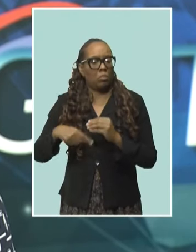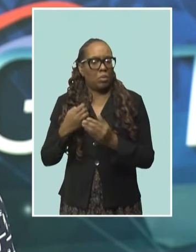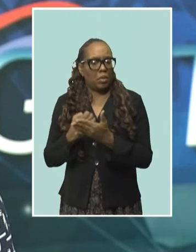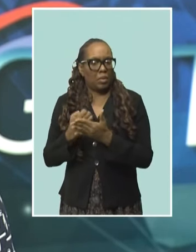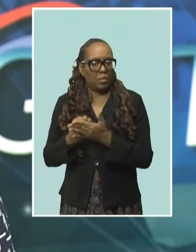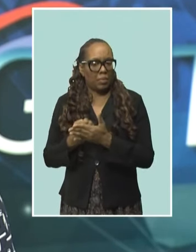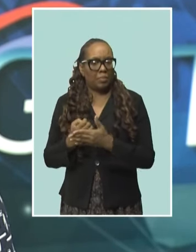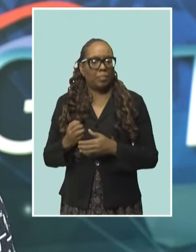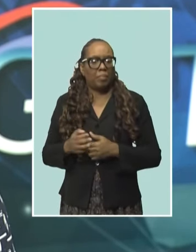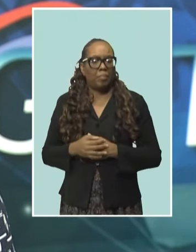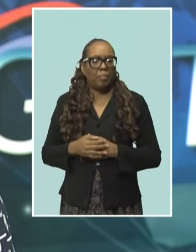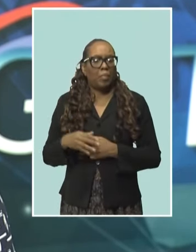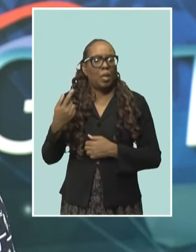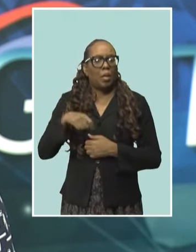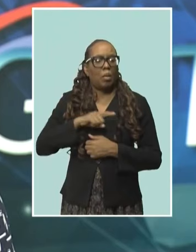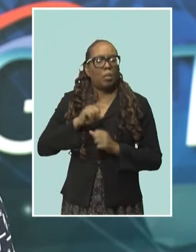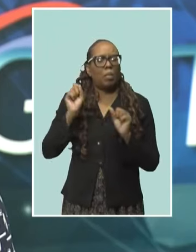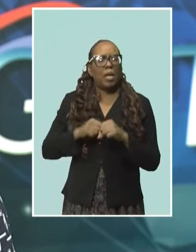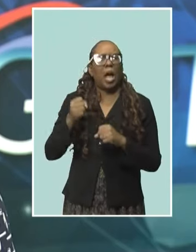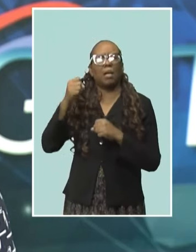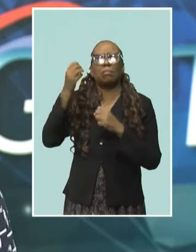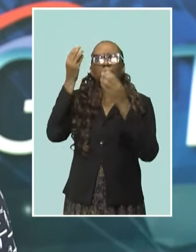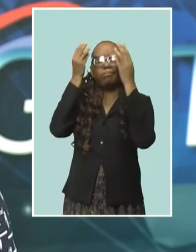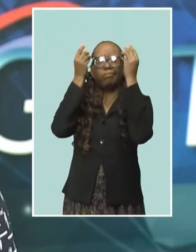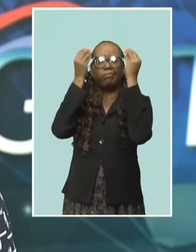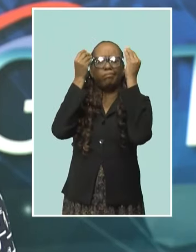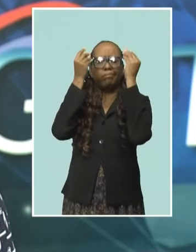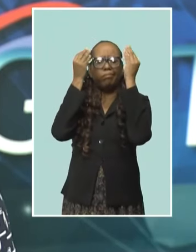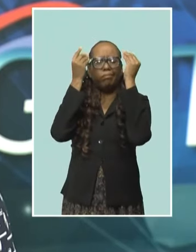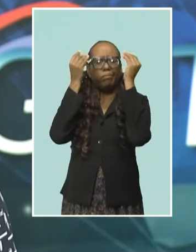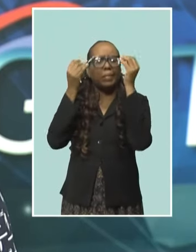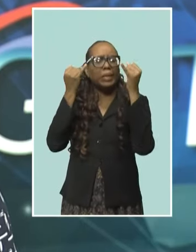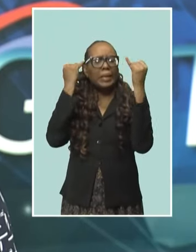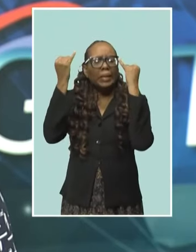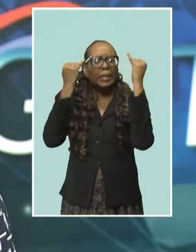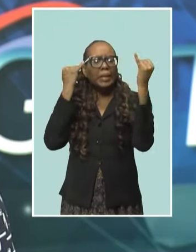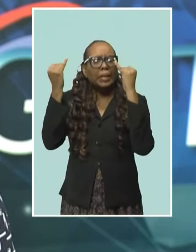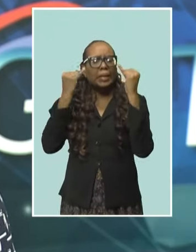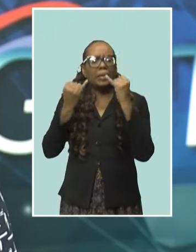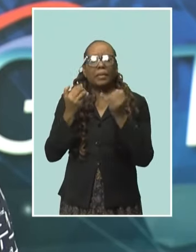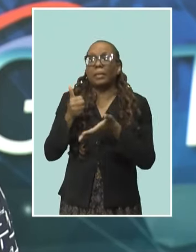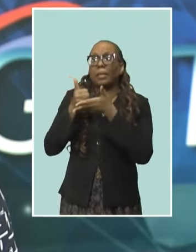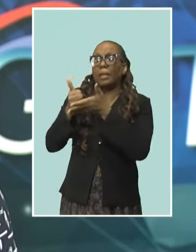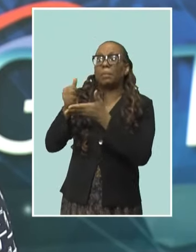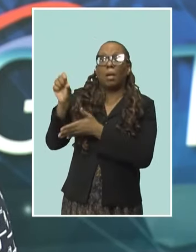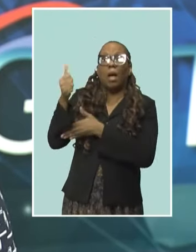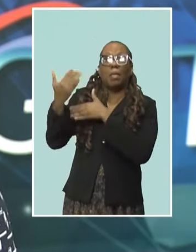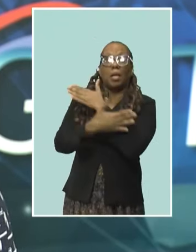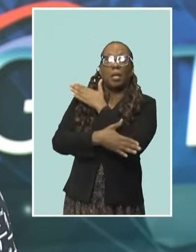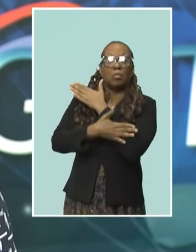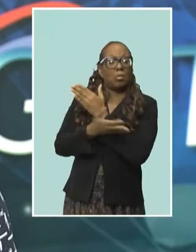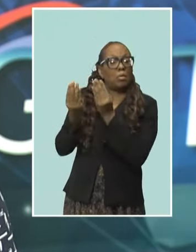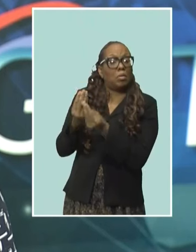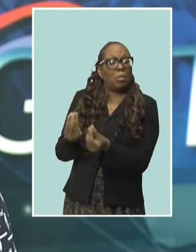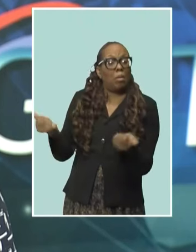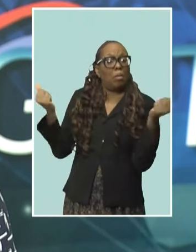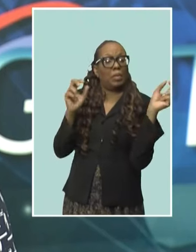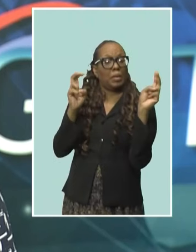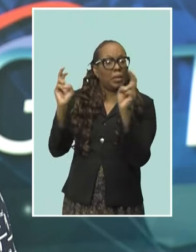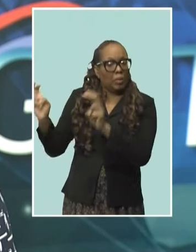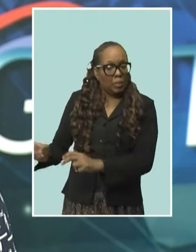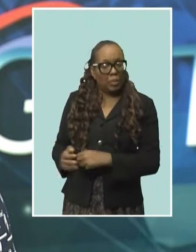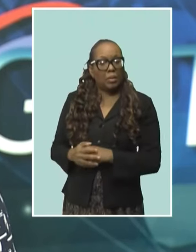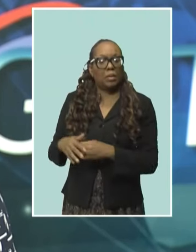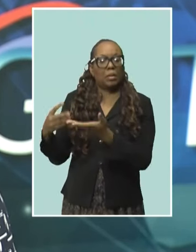Blackman believes the island can look at exporting ideas to help other countries solve their issues. He made the comments during the debate on